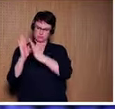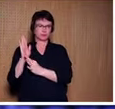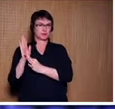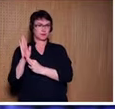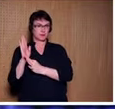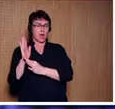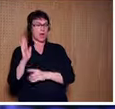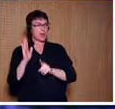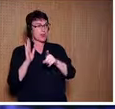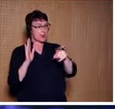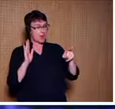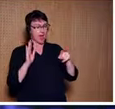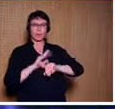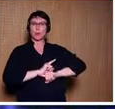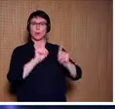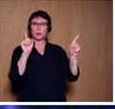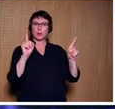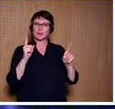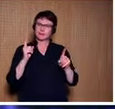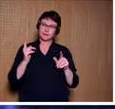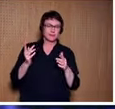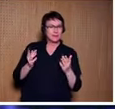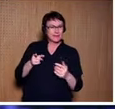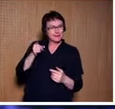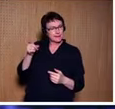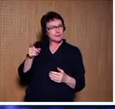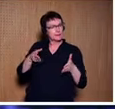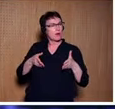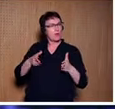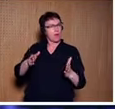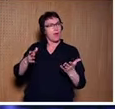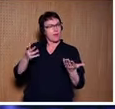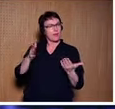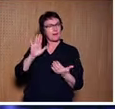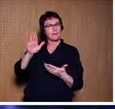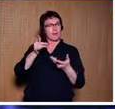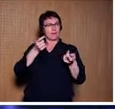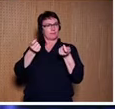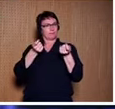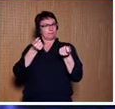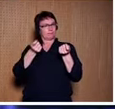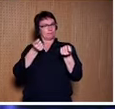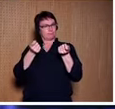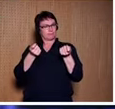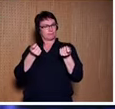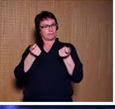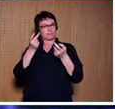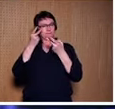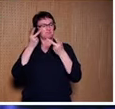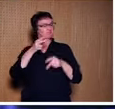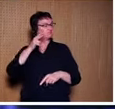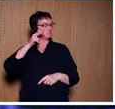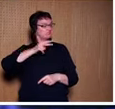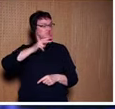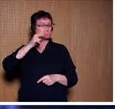level. This is an order of governance that often criminalizes dissent,